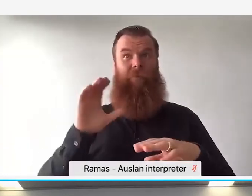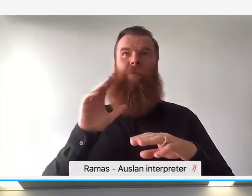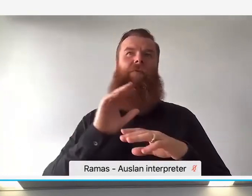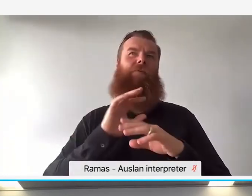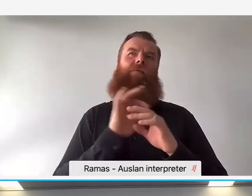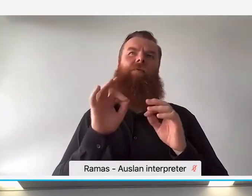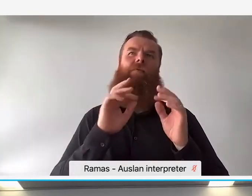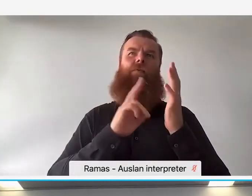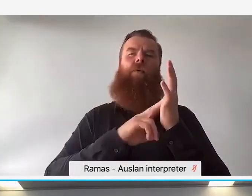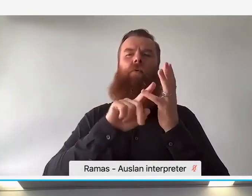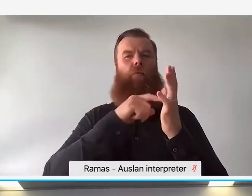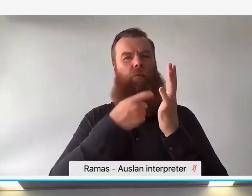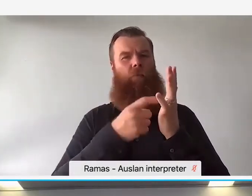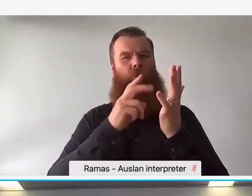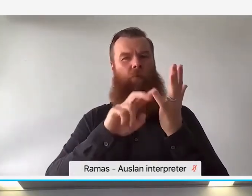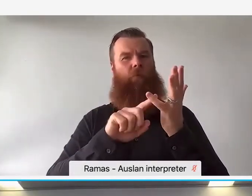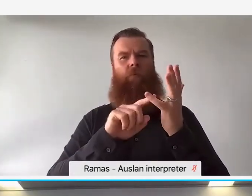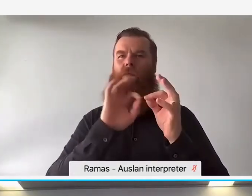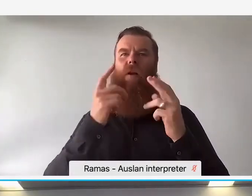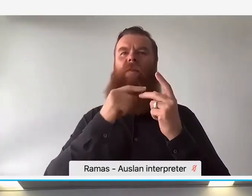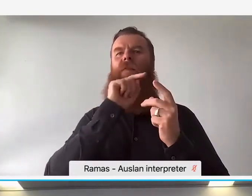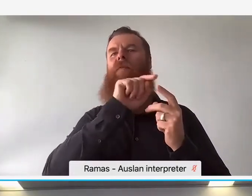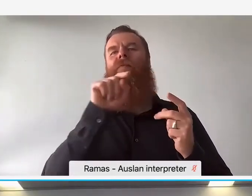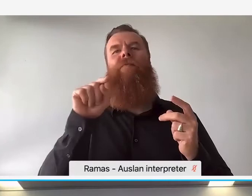current COVID travel restrictions.